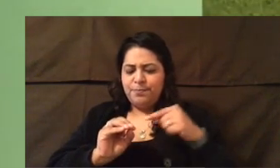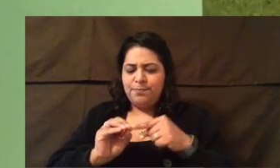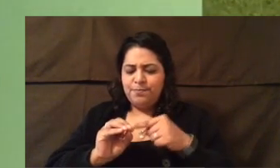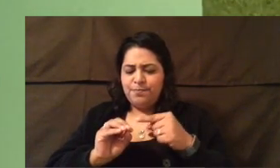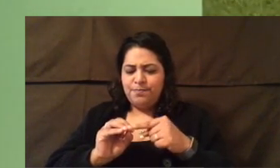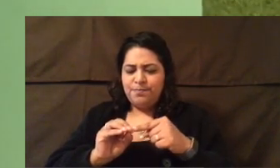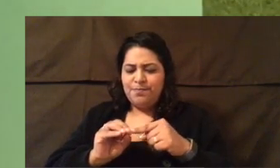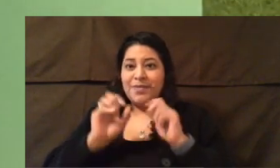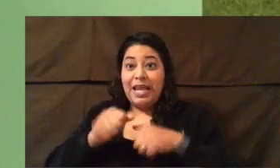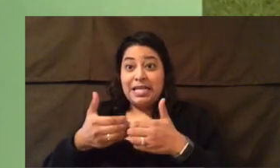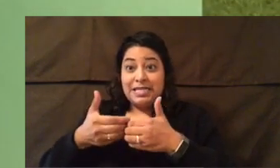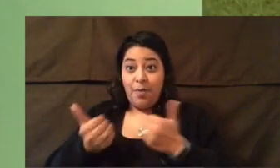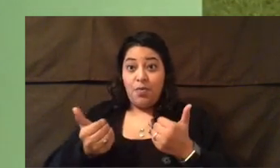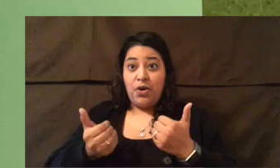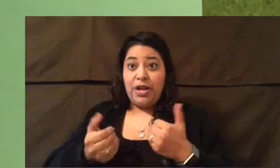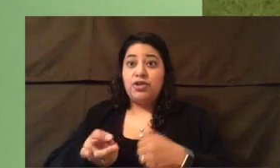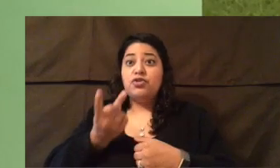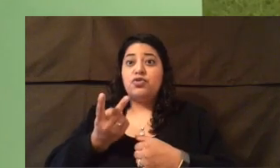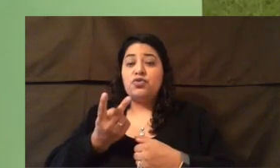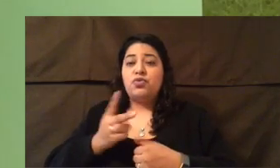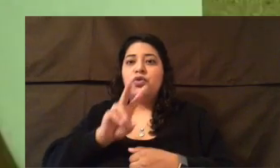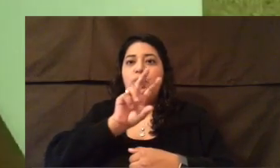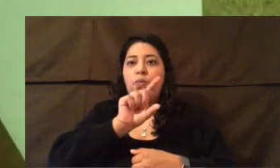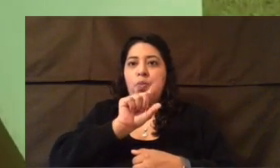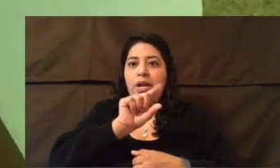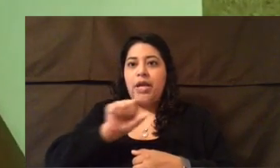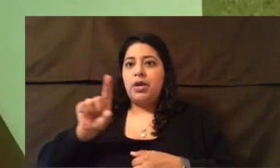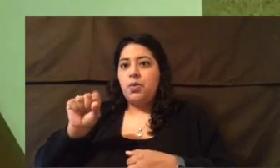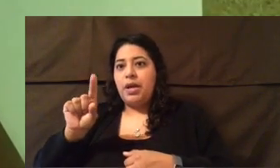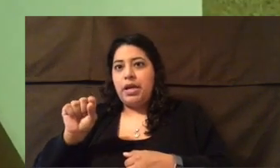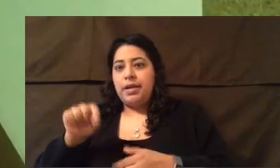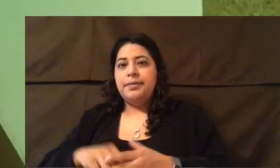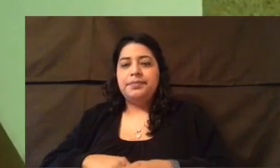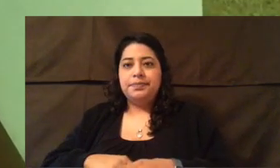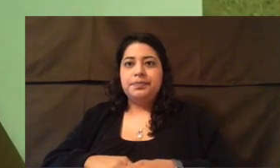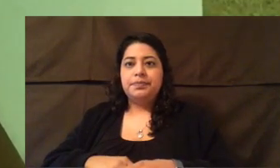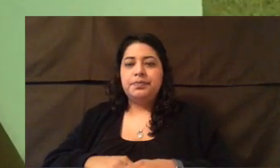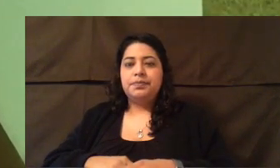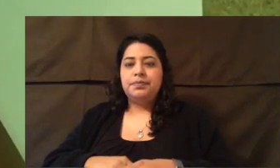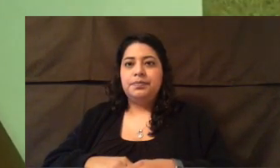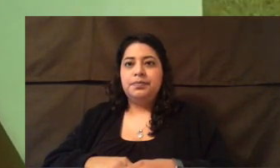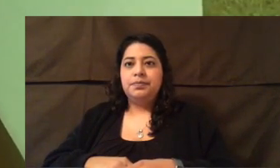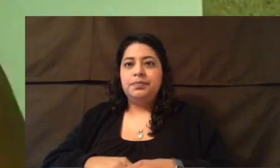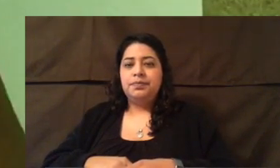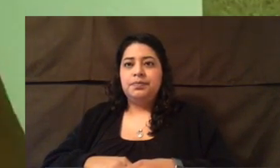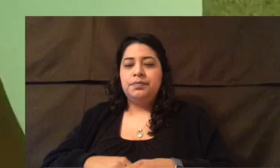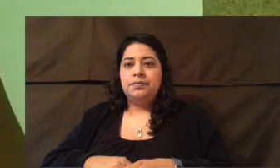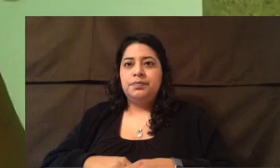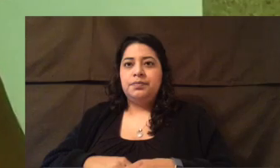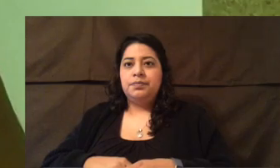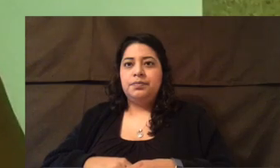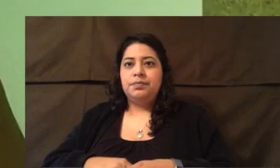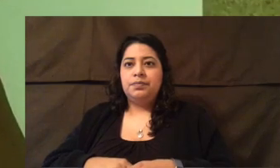that 40 I can split into two 20s. I can split it into